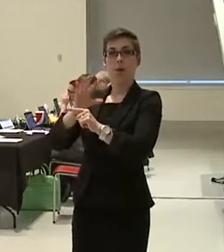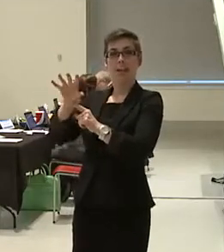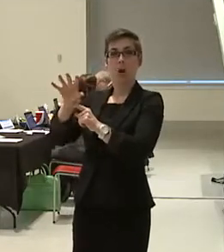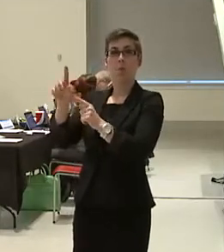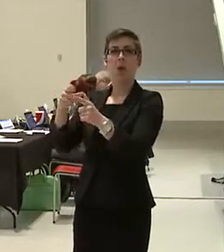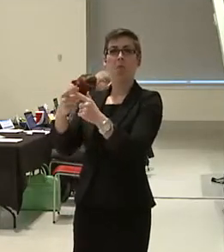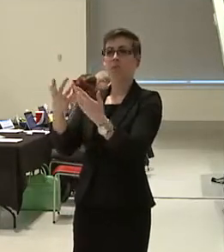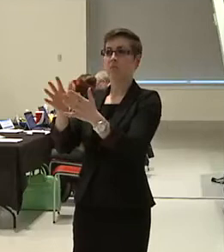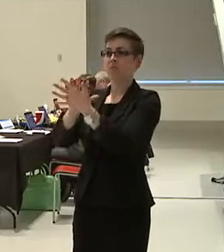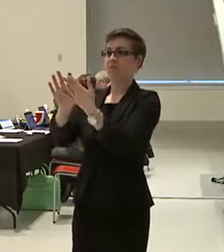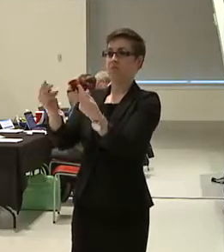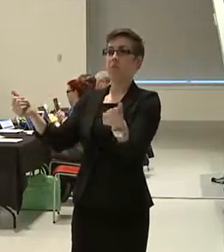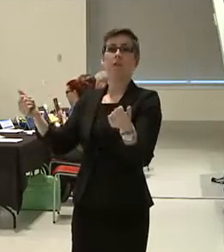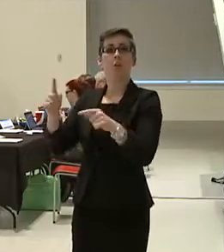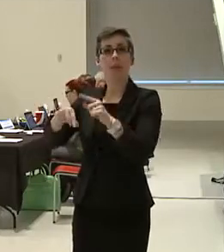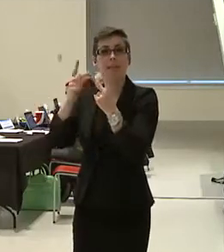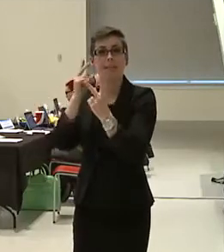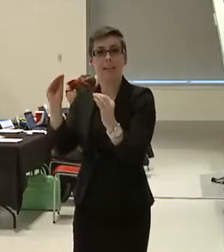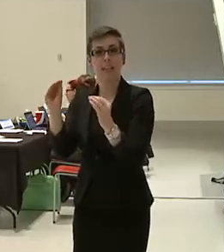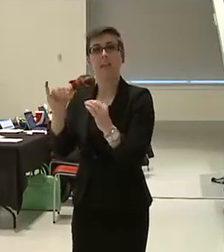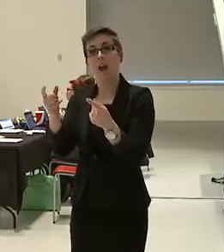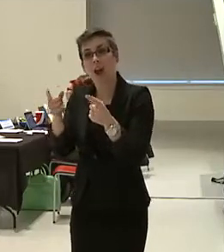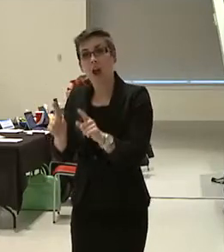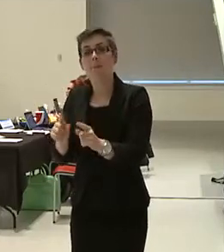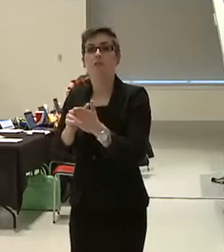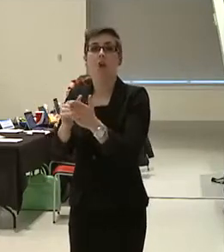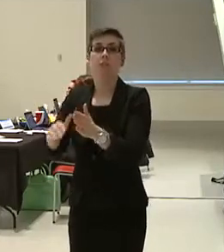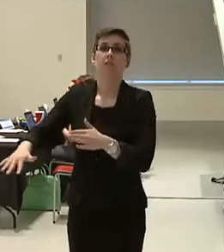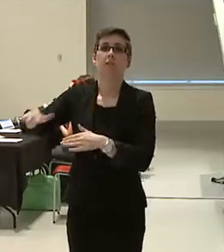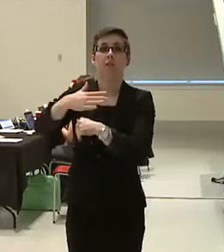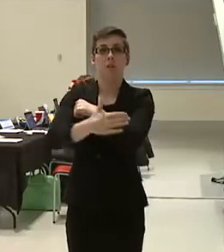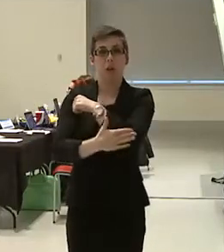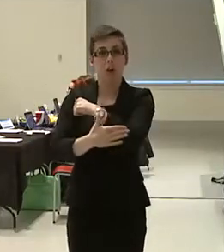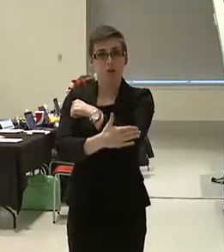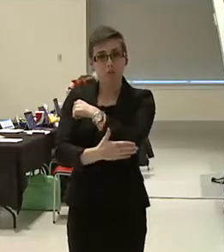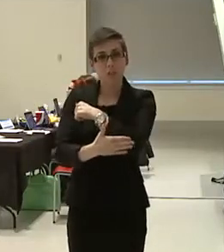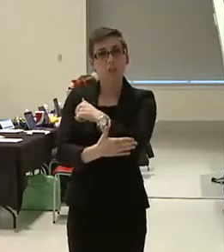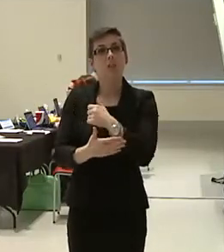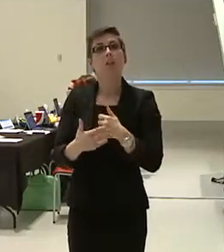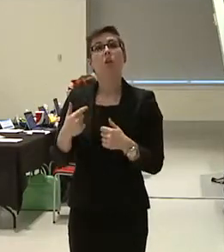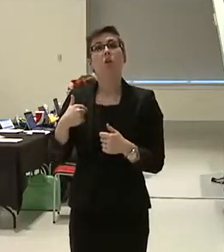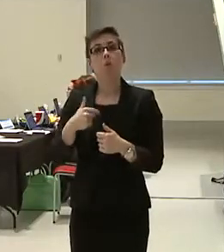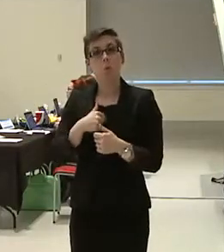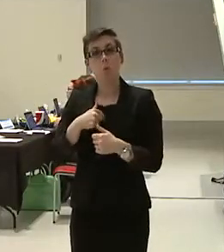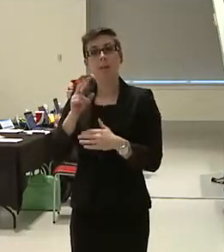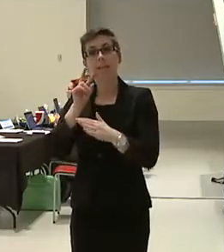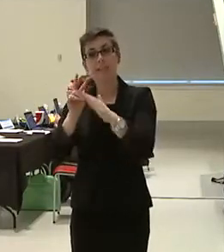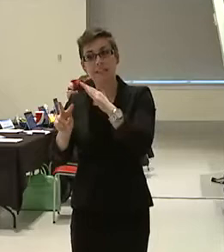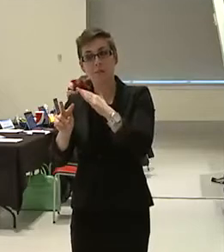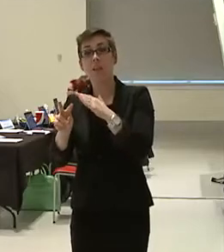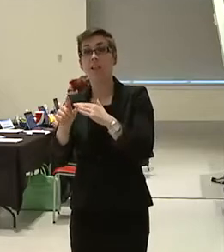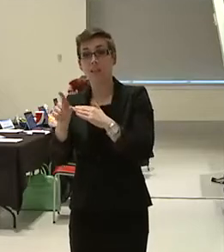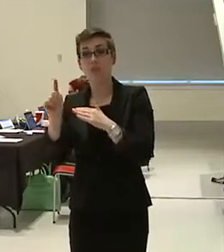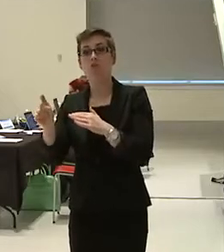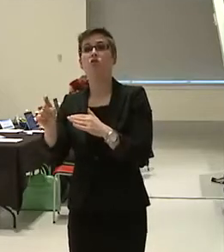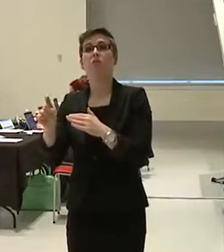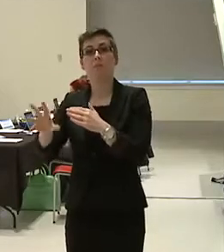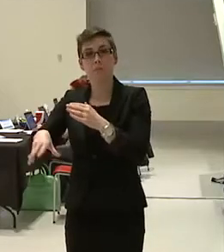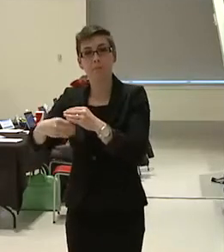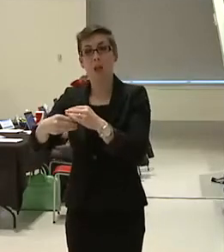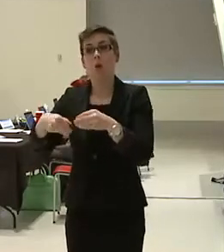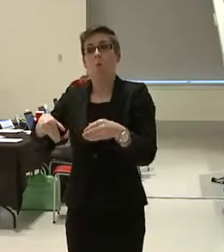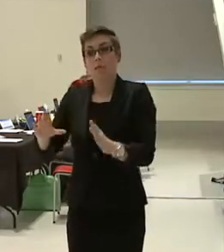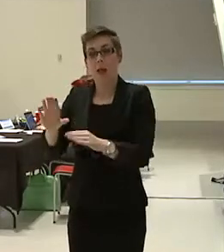many places across the country. If this is something that is actually right, we anticipate that it will be followed through. The second thing is about